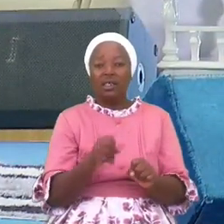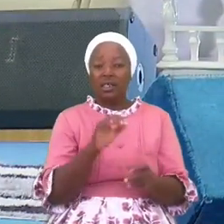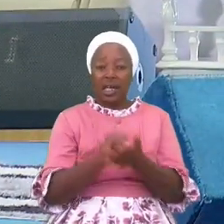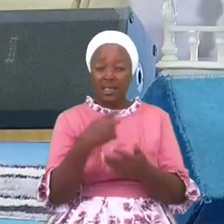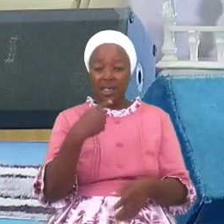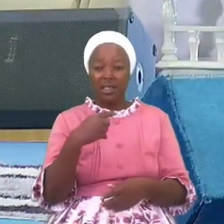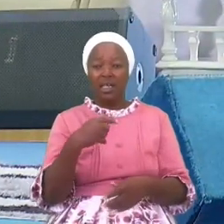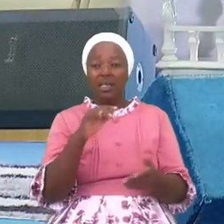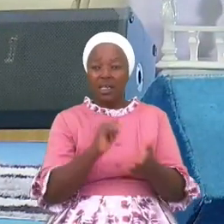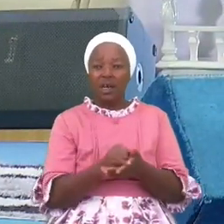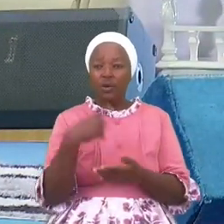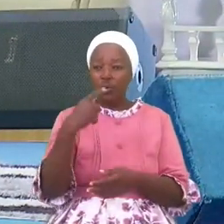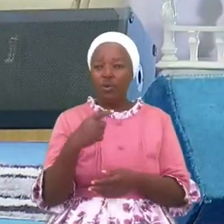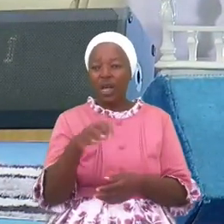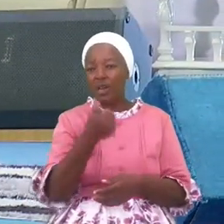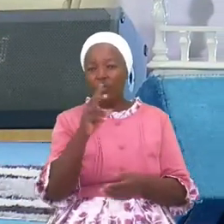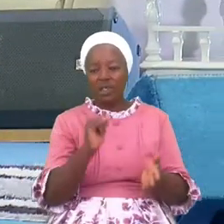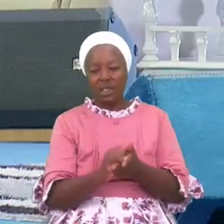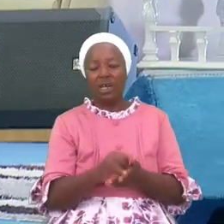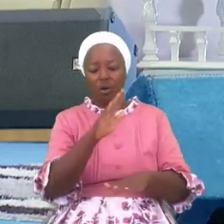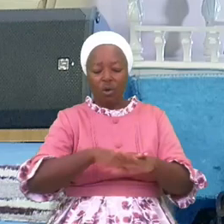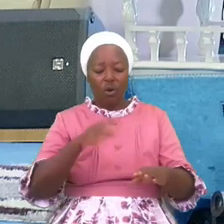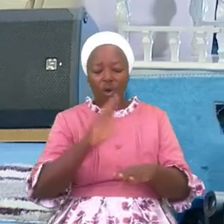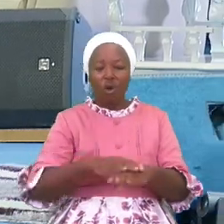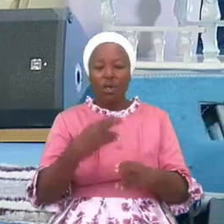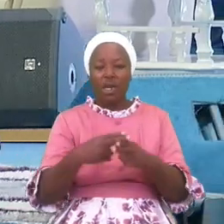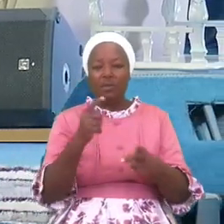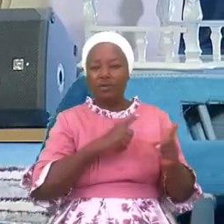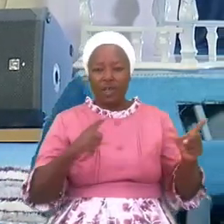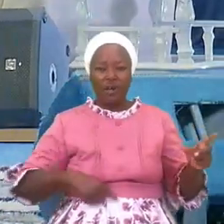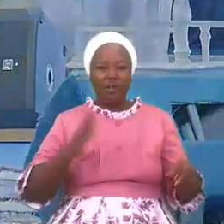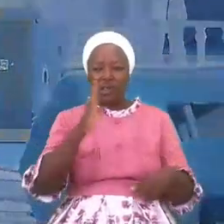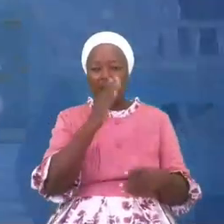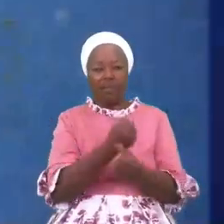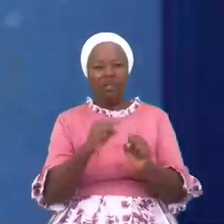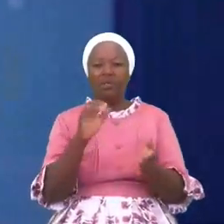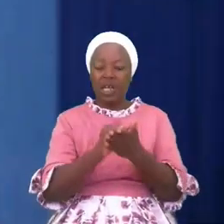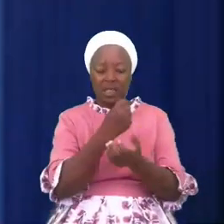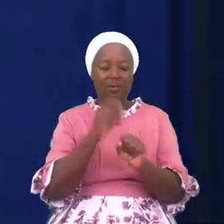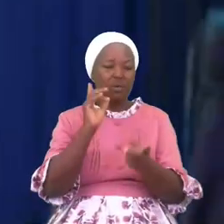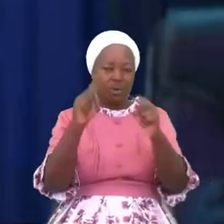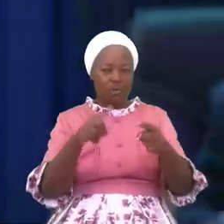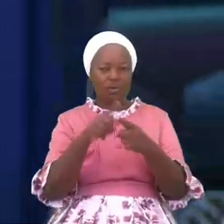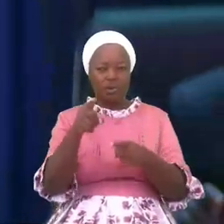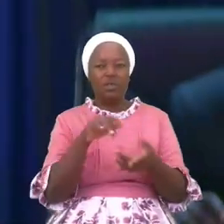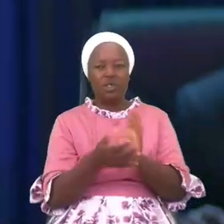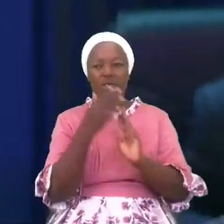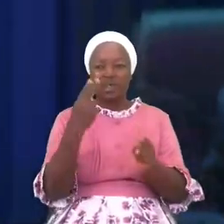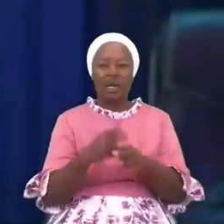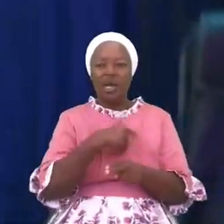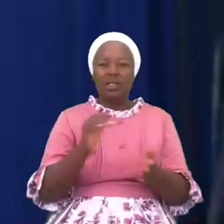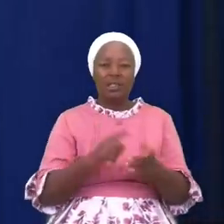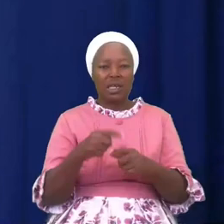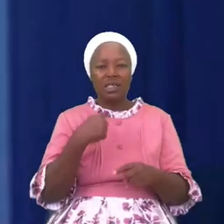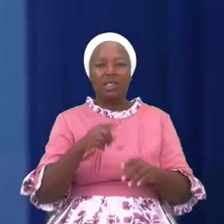That salvation will come to you. And then this sign shall follow them that believe in my name.